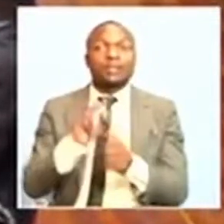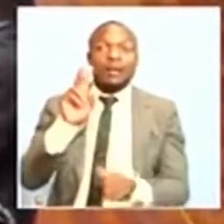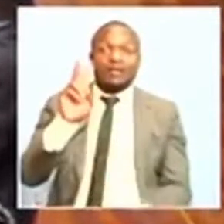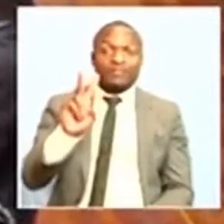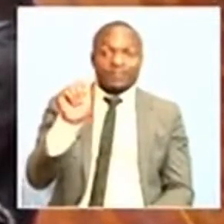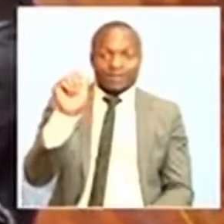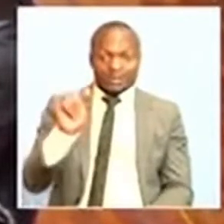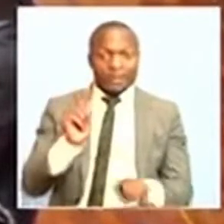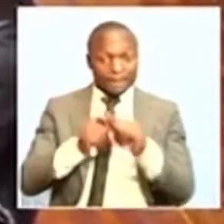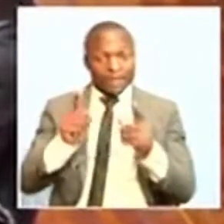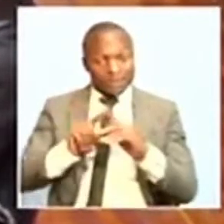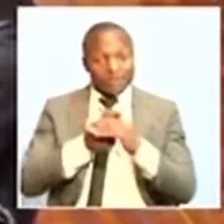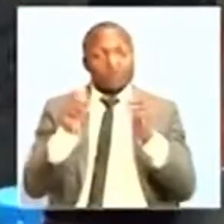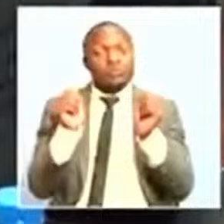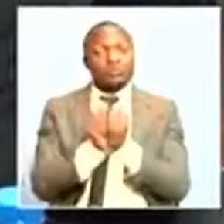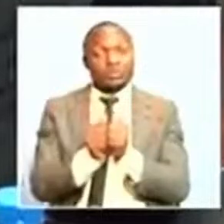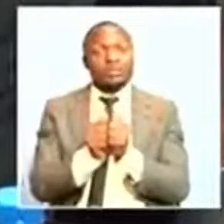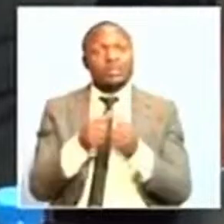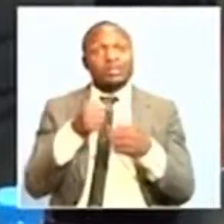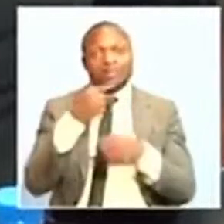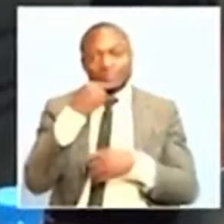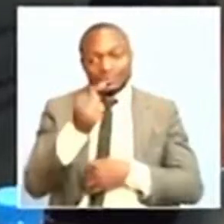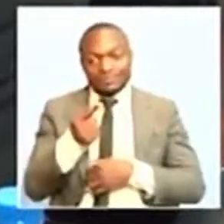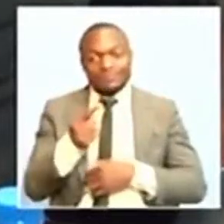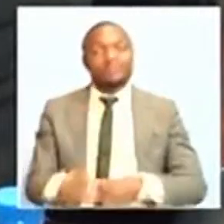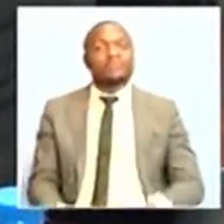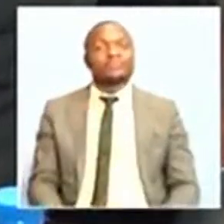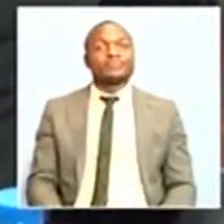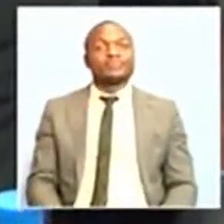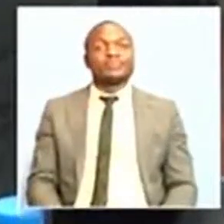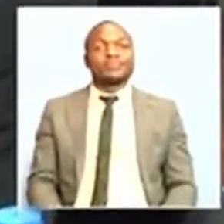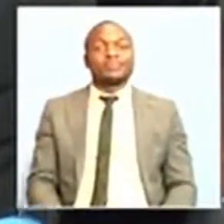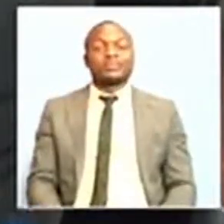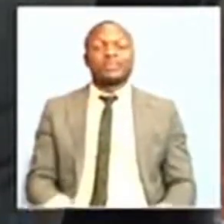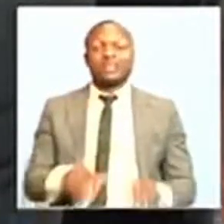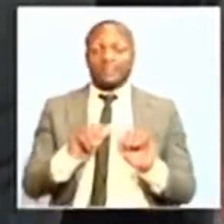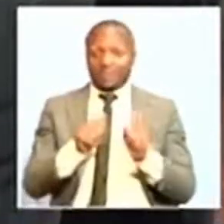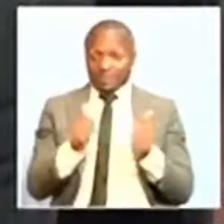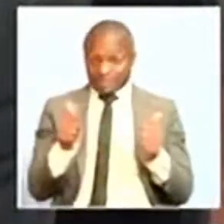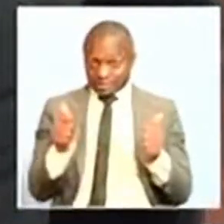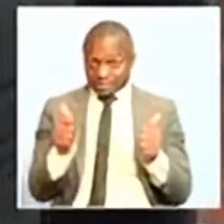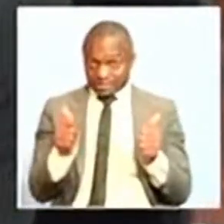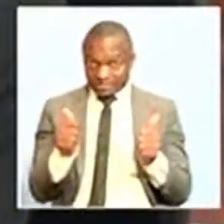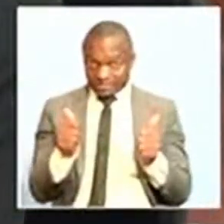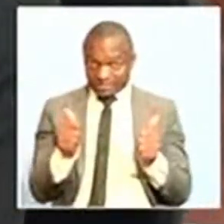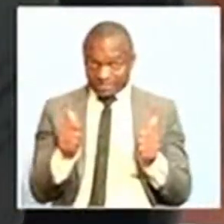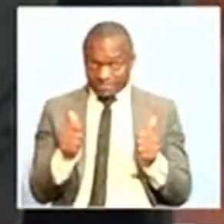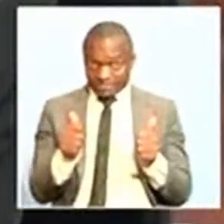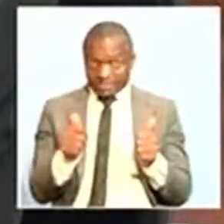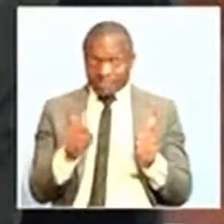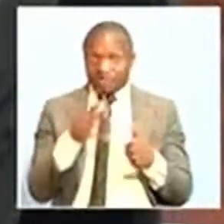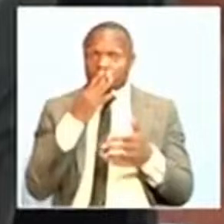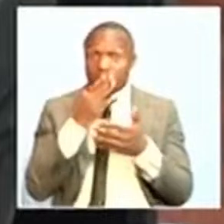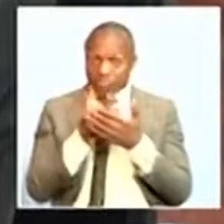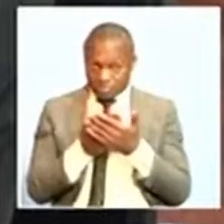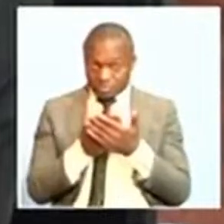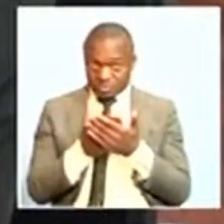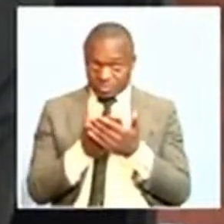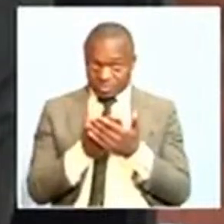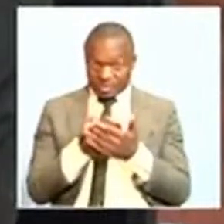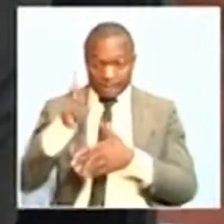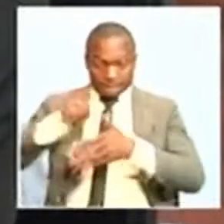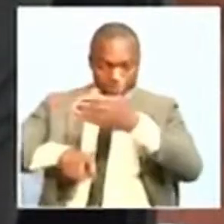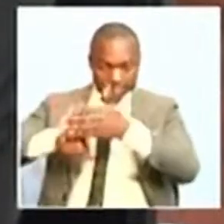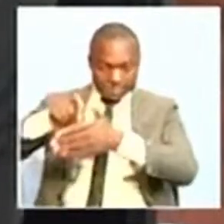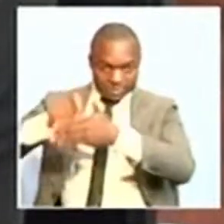VAT. Now, to start with, I just wanted to make mention that the effectiveness or the efficacy of a